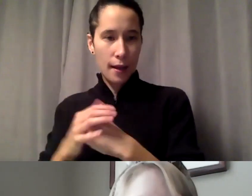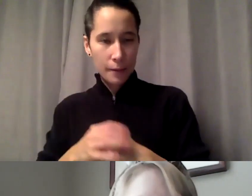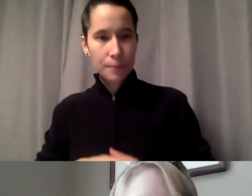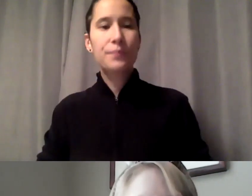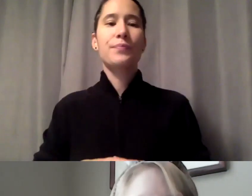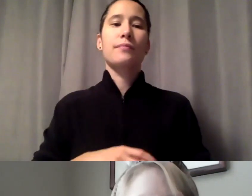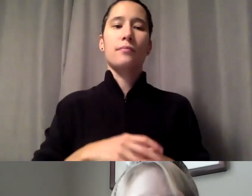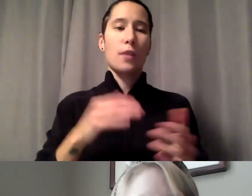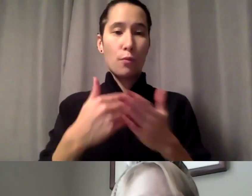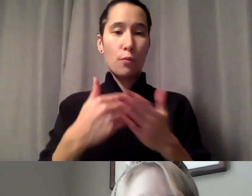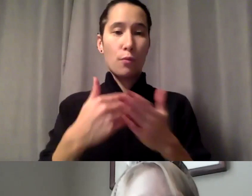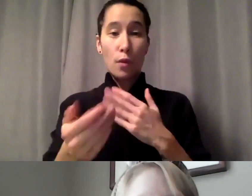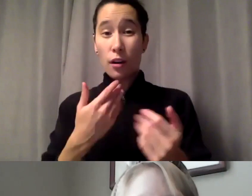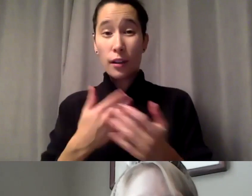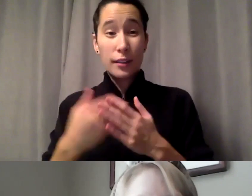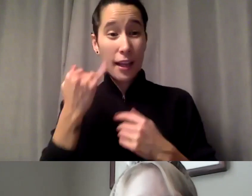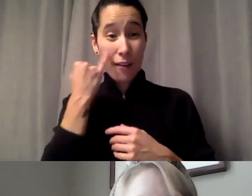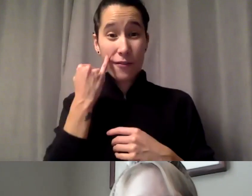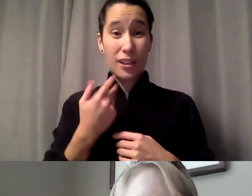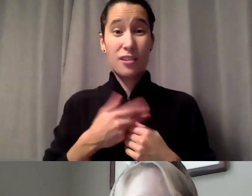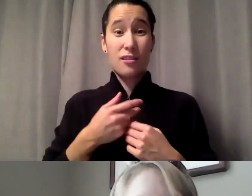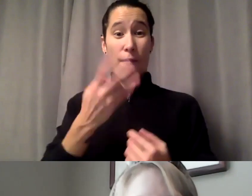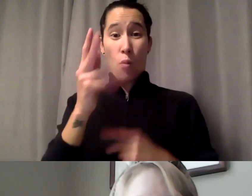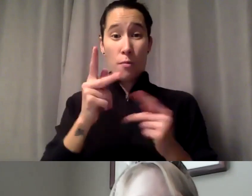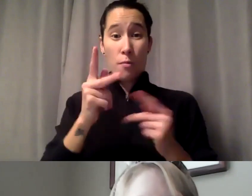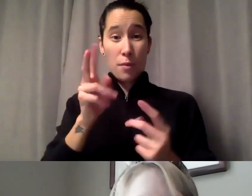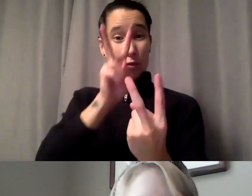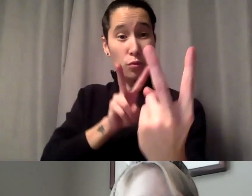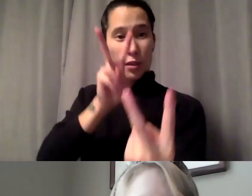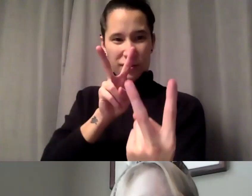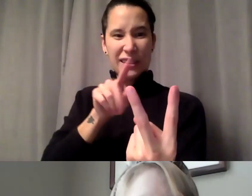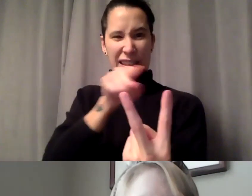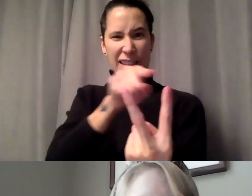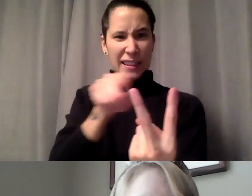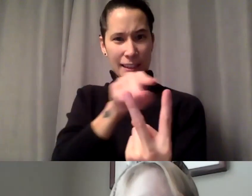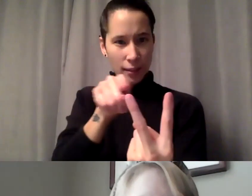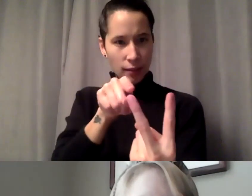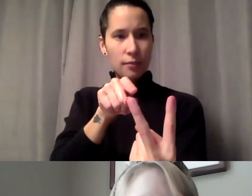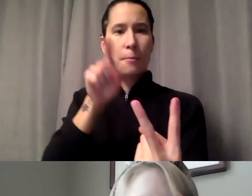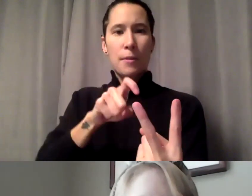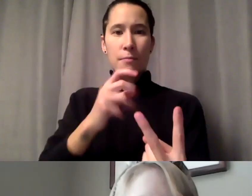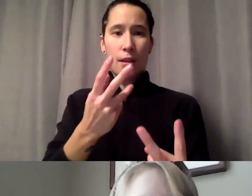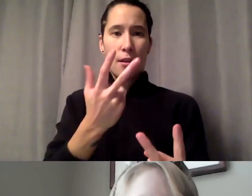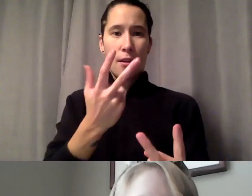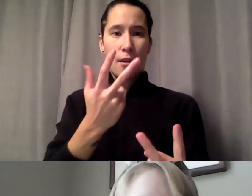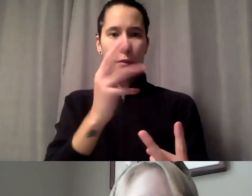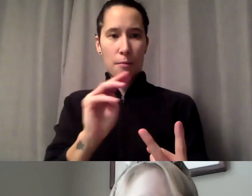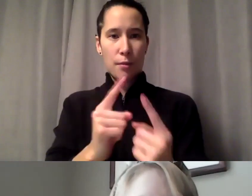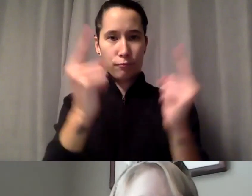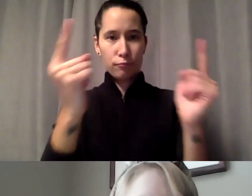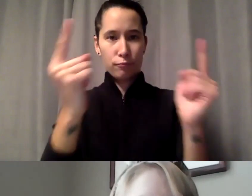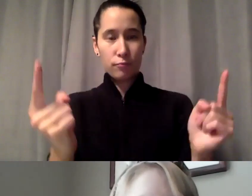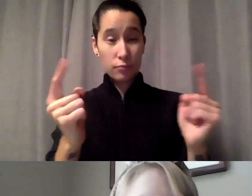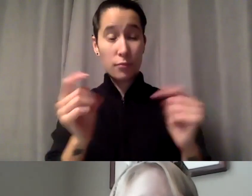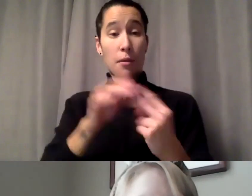people, it would be 2 on 2. Those 4 people or 2 people shouldn't then be going playing 2 other people. It would be